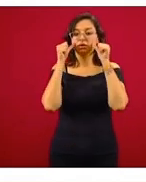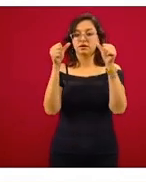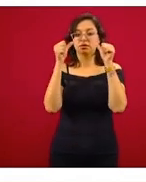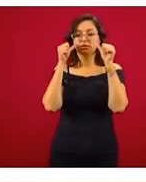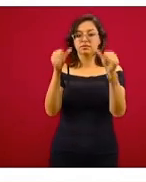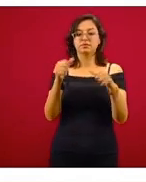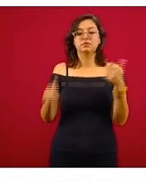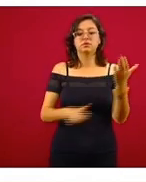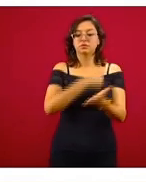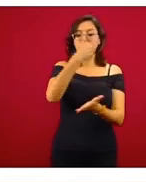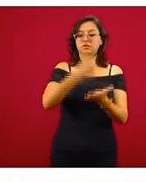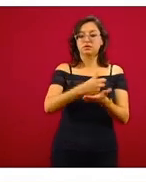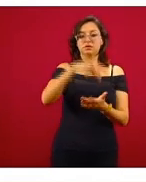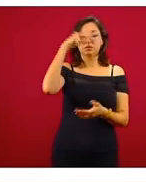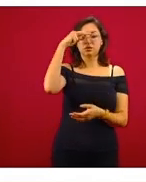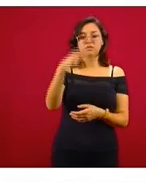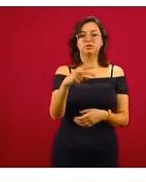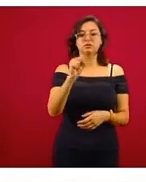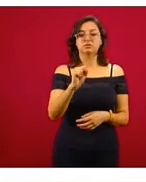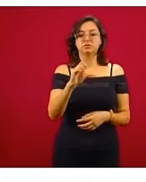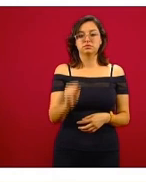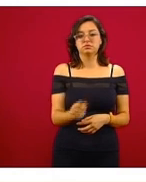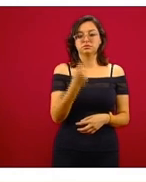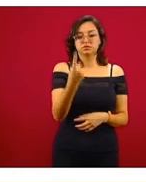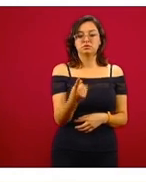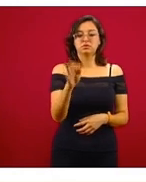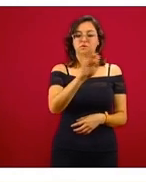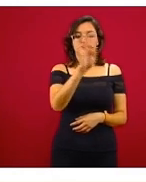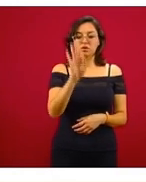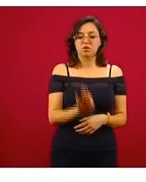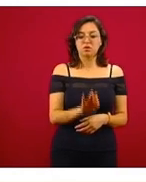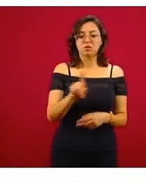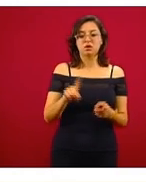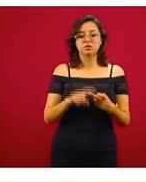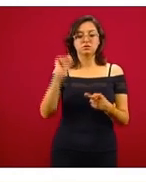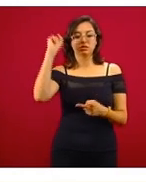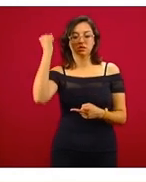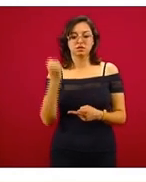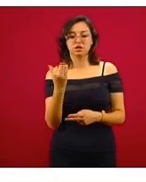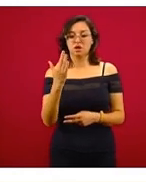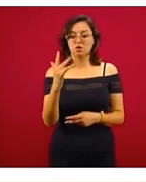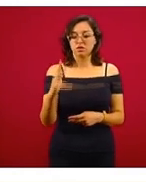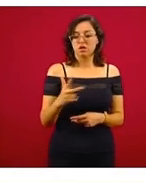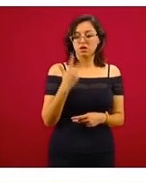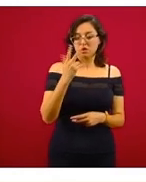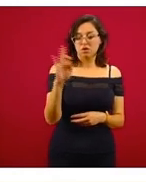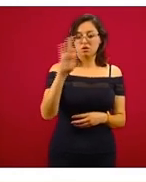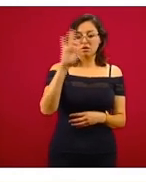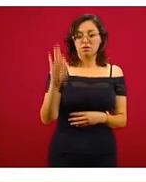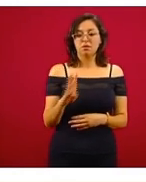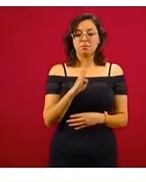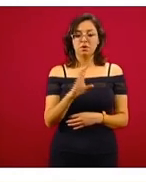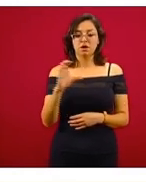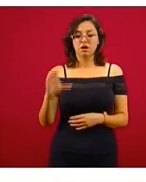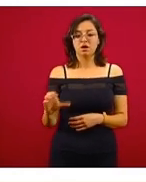those patients that are presenting respiratory insufficiency and they need a ventilator.